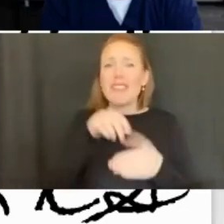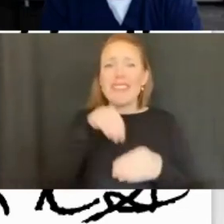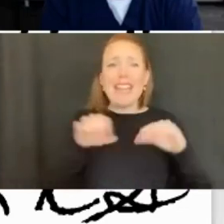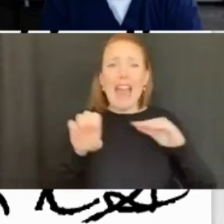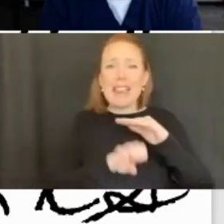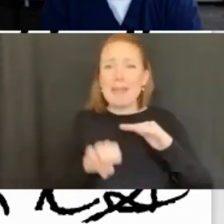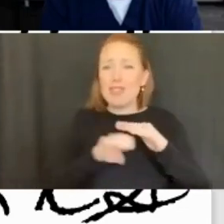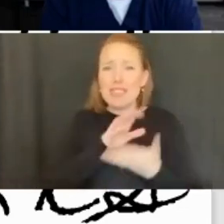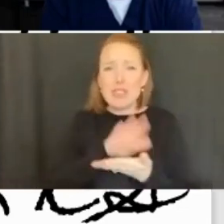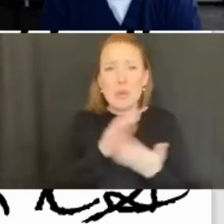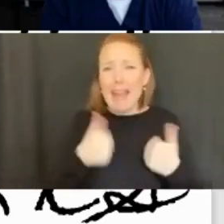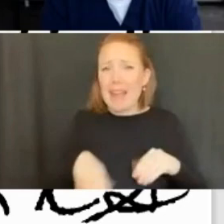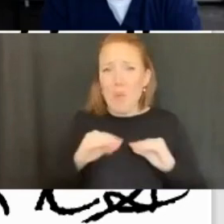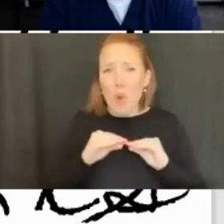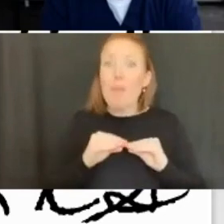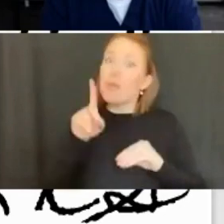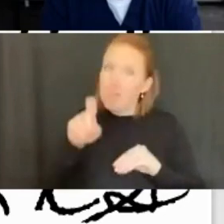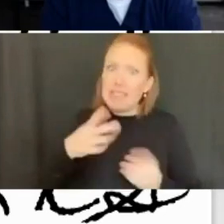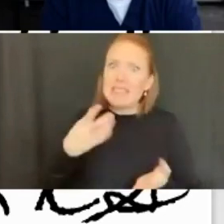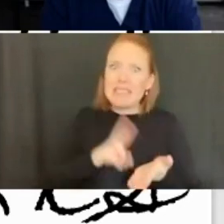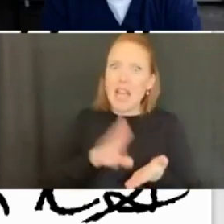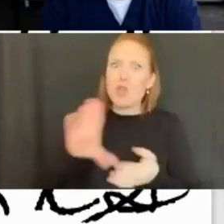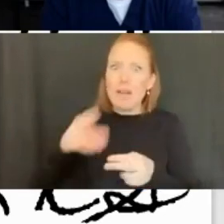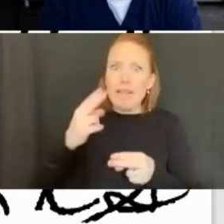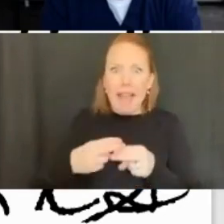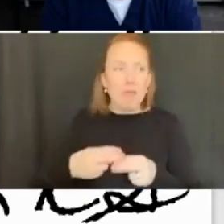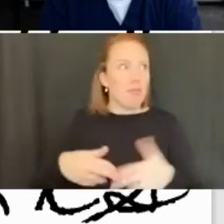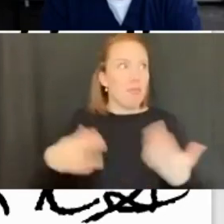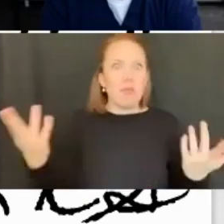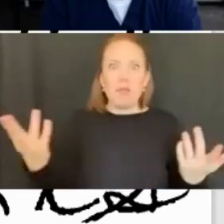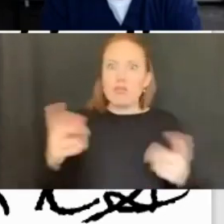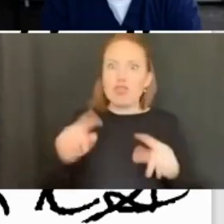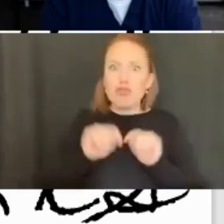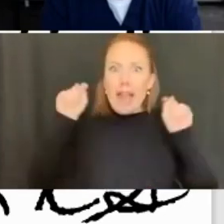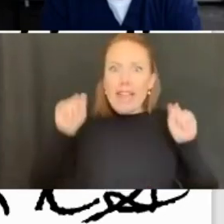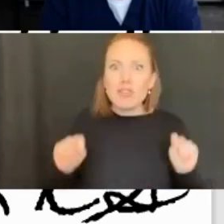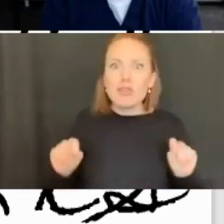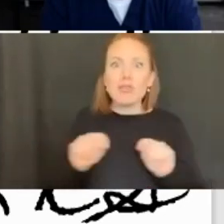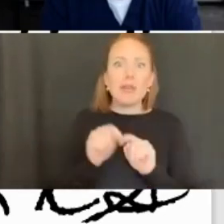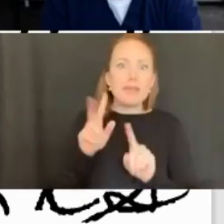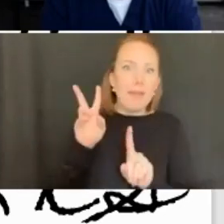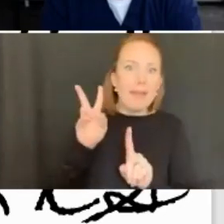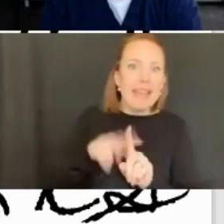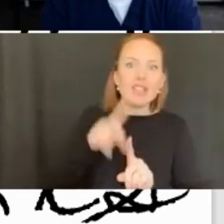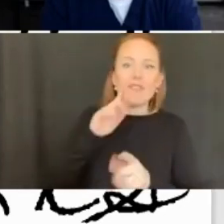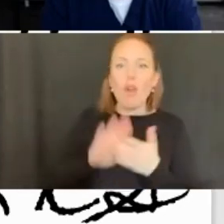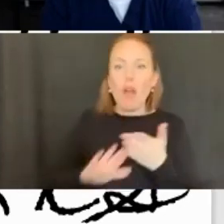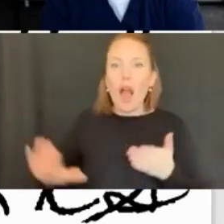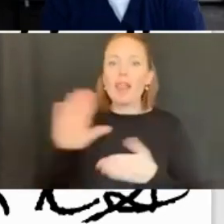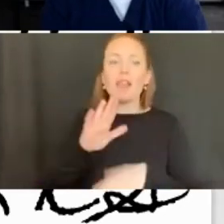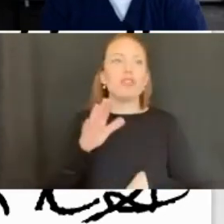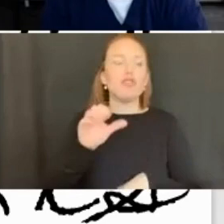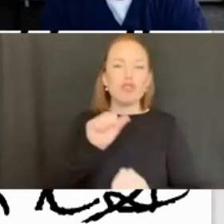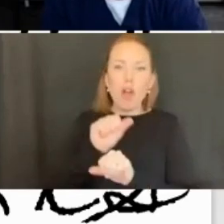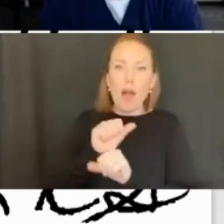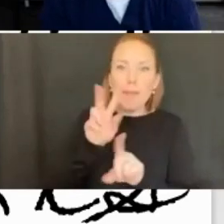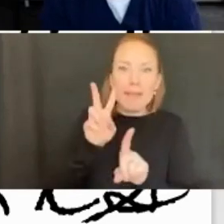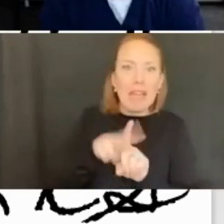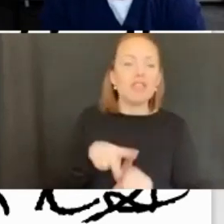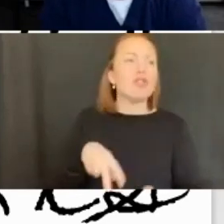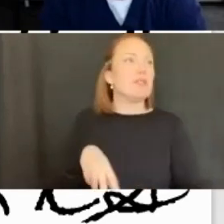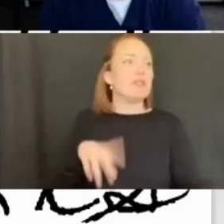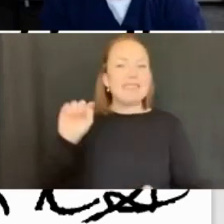our name. Where do we sign our name? On transcripts and applications for college, for job applications,